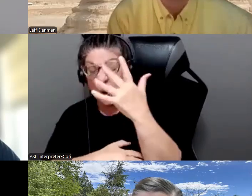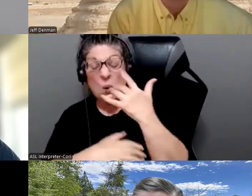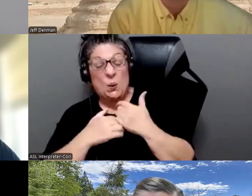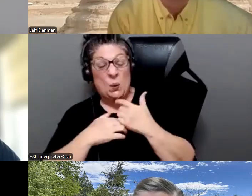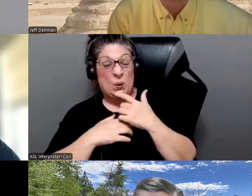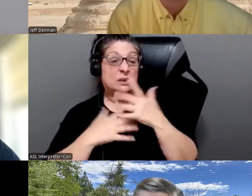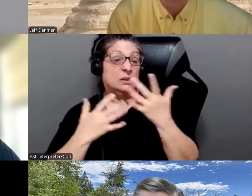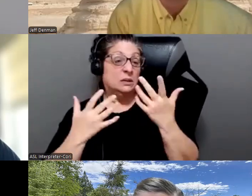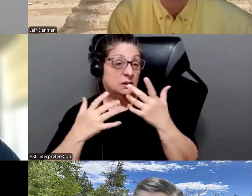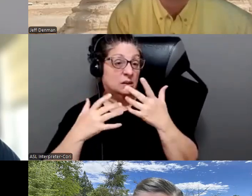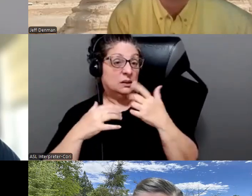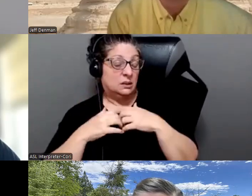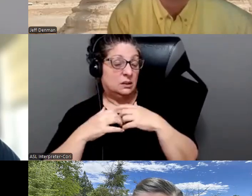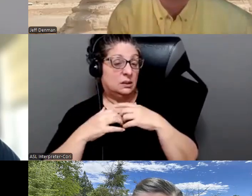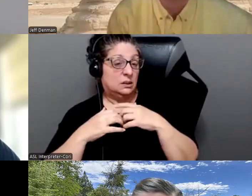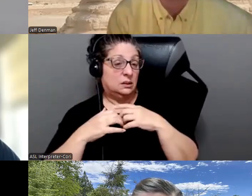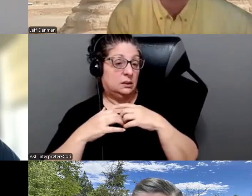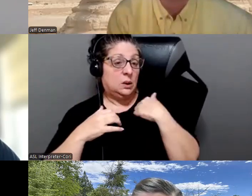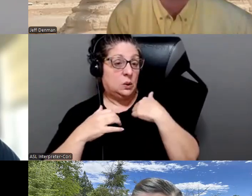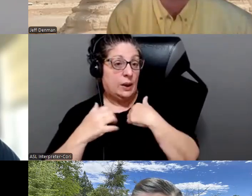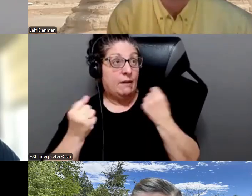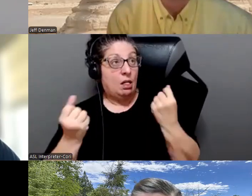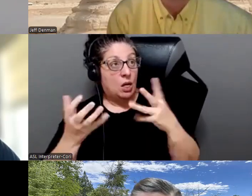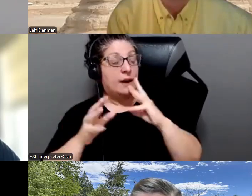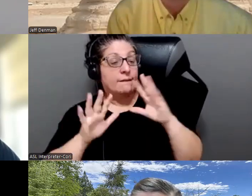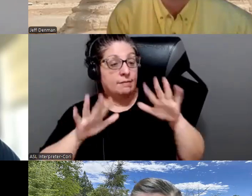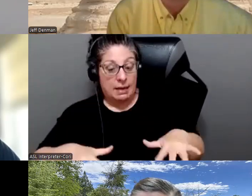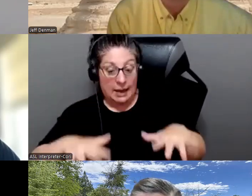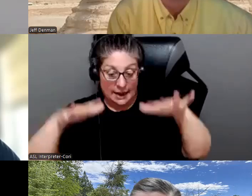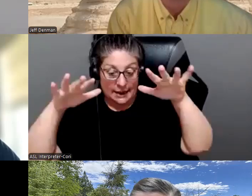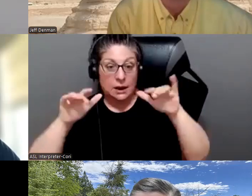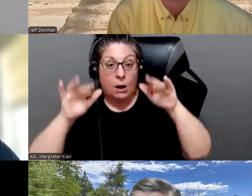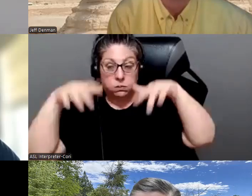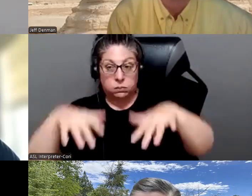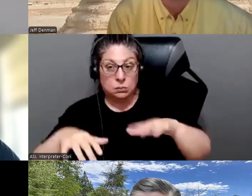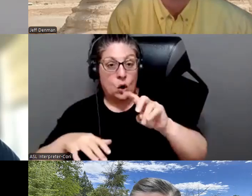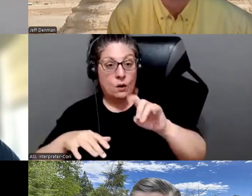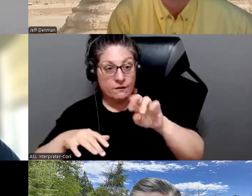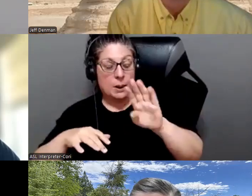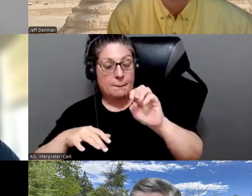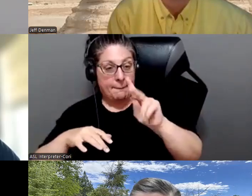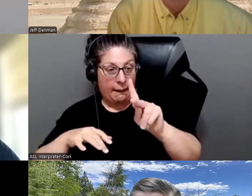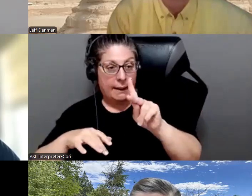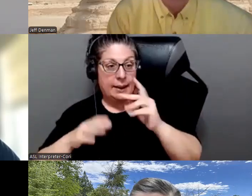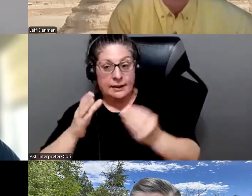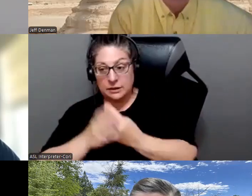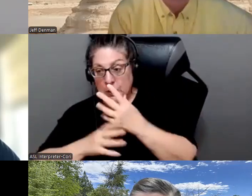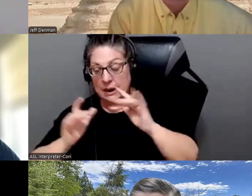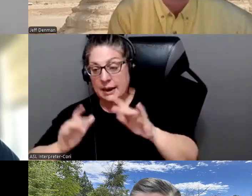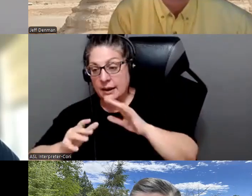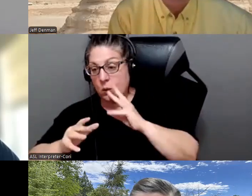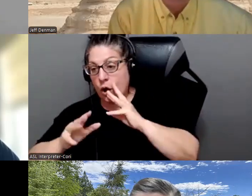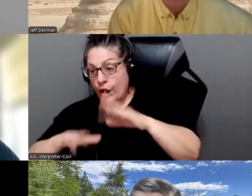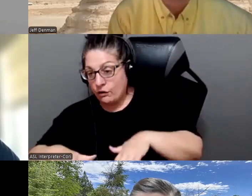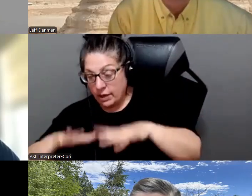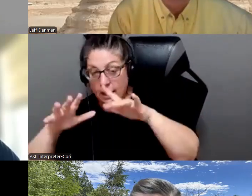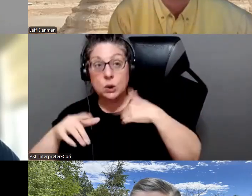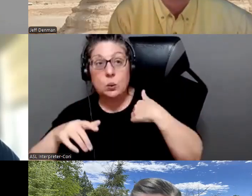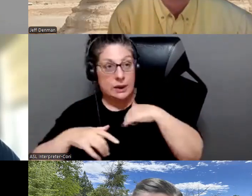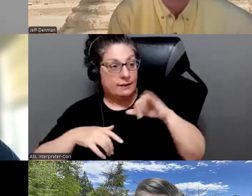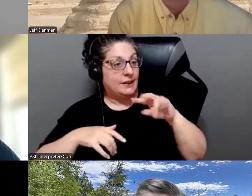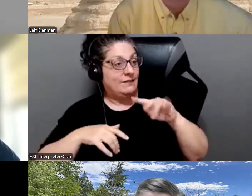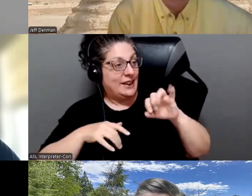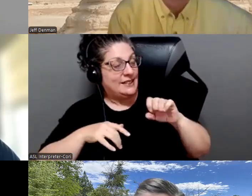Now, we have a lot of flooding, overbank flooding, and spring flooding. We have invasive species float in,